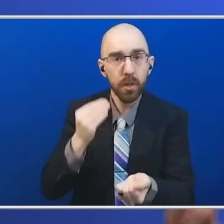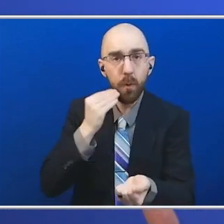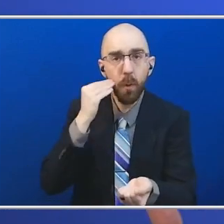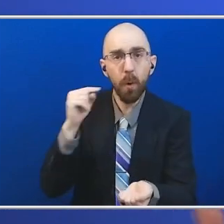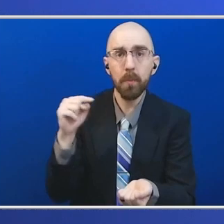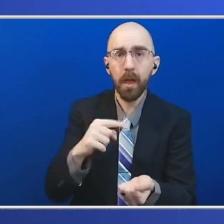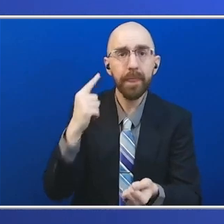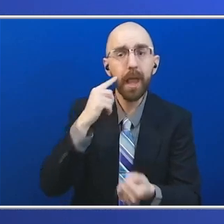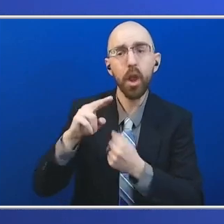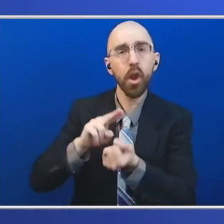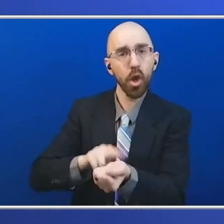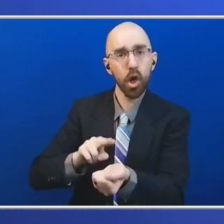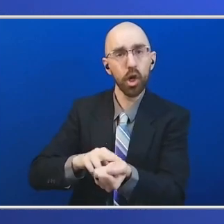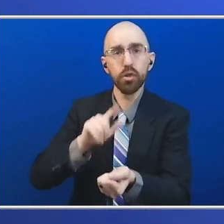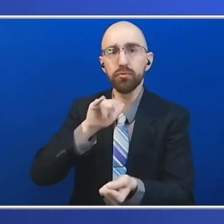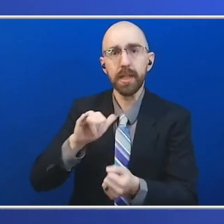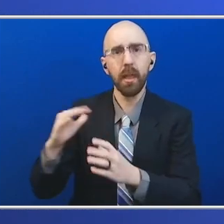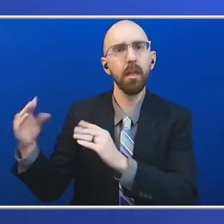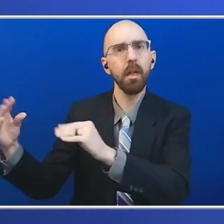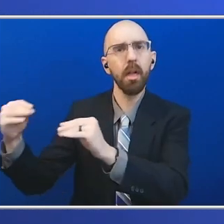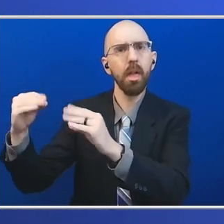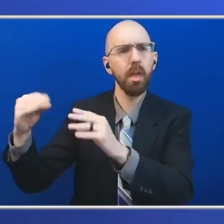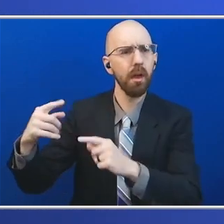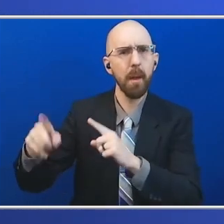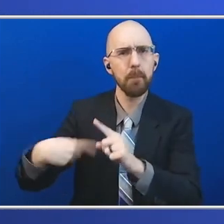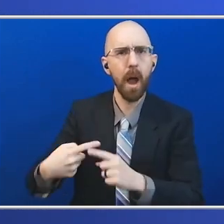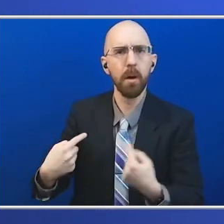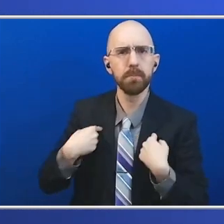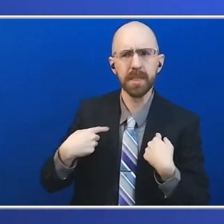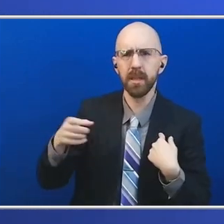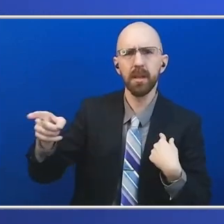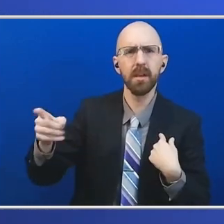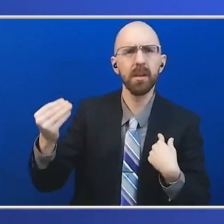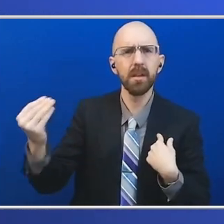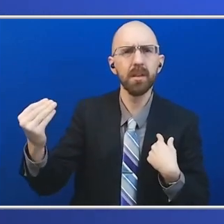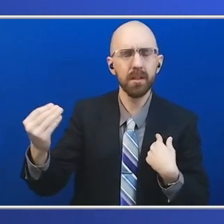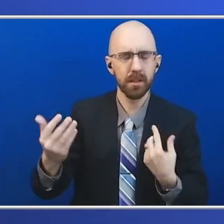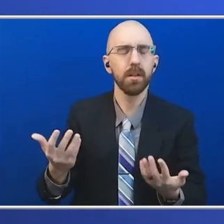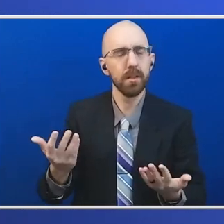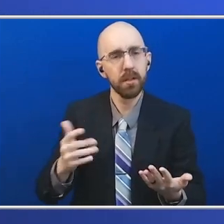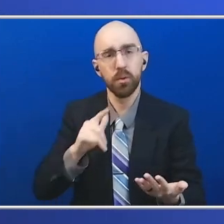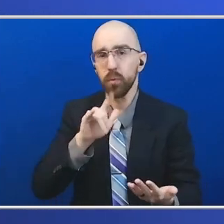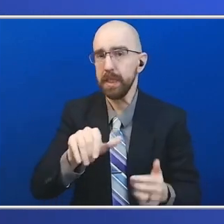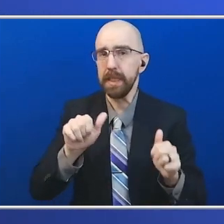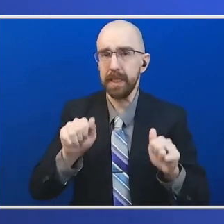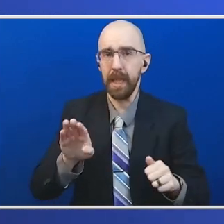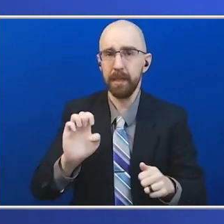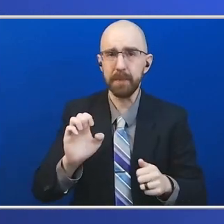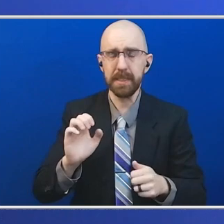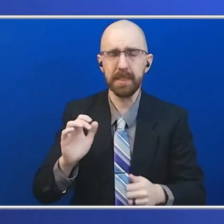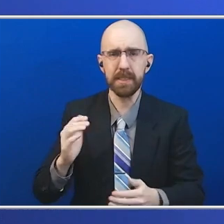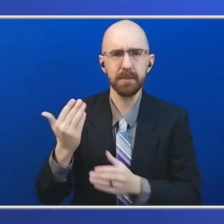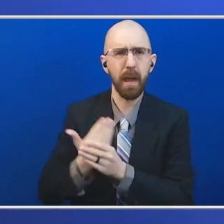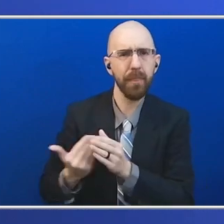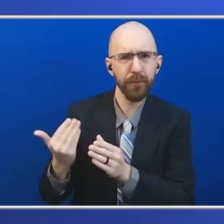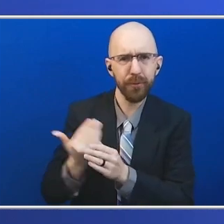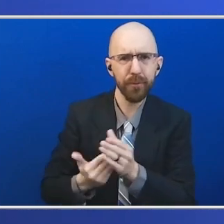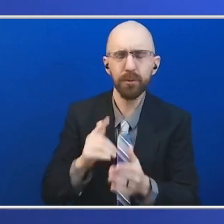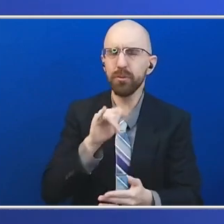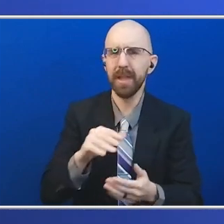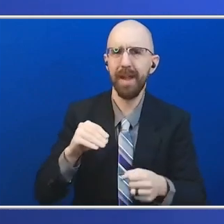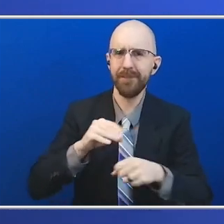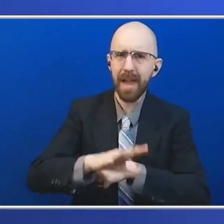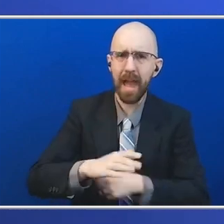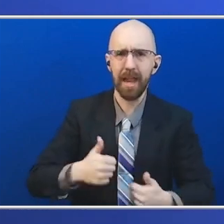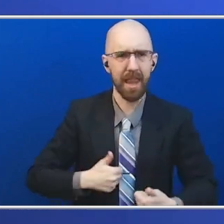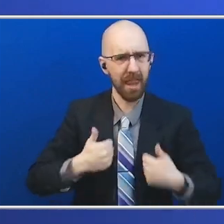actually talking about them. So all these can be really bothersome for them and can really affect their quality of life. And some